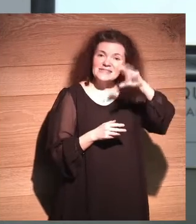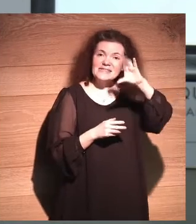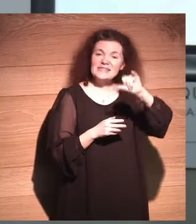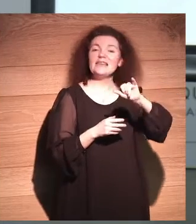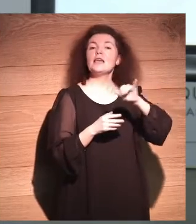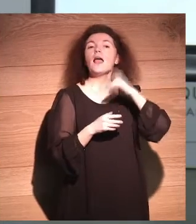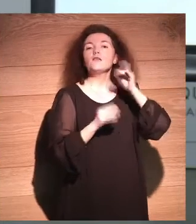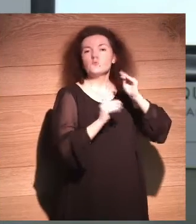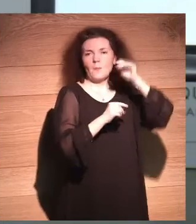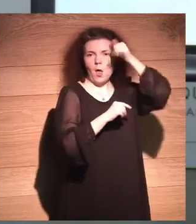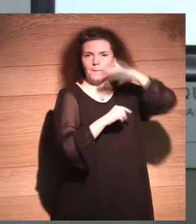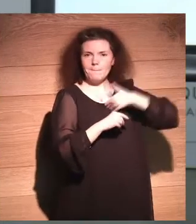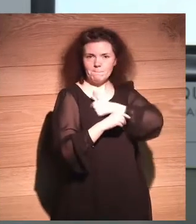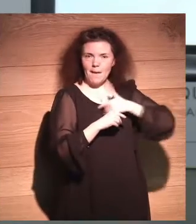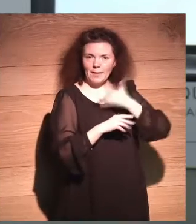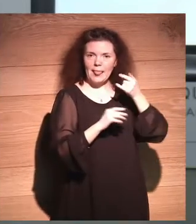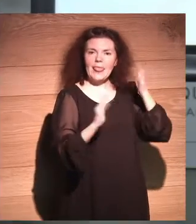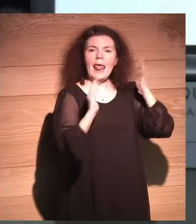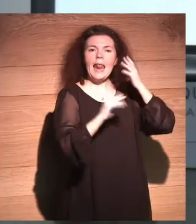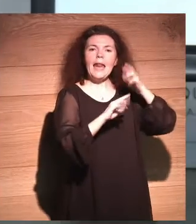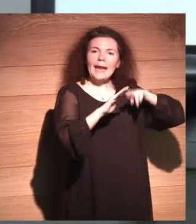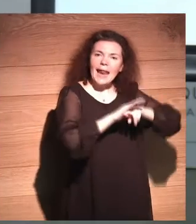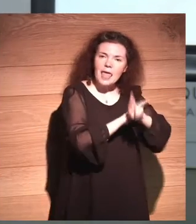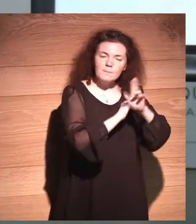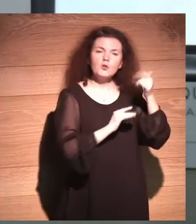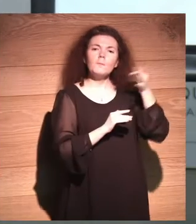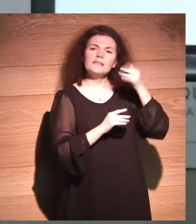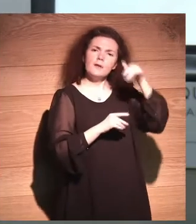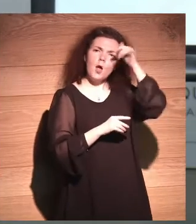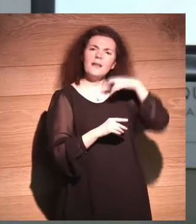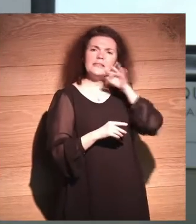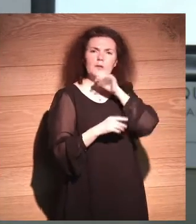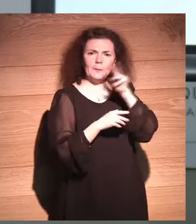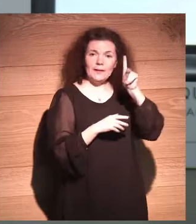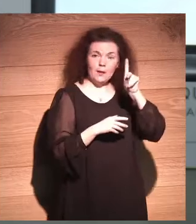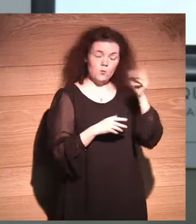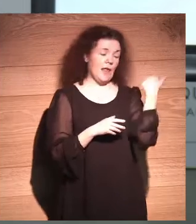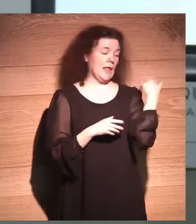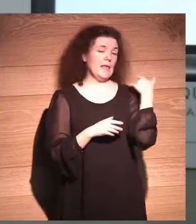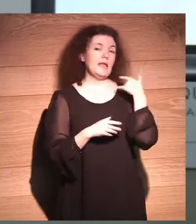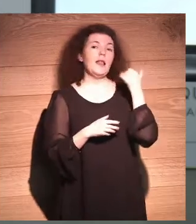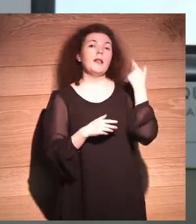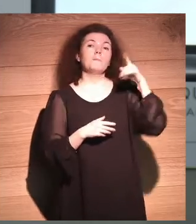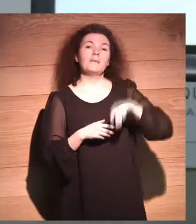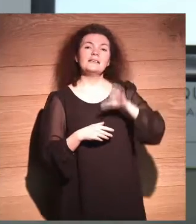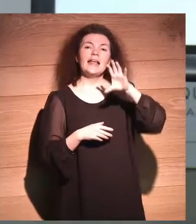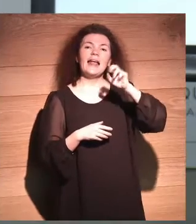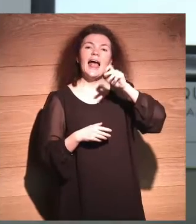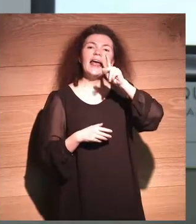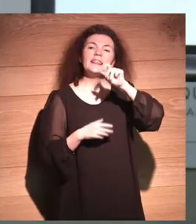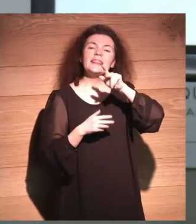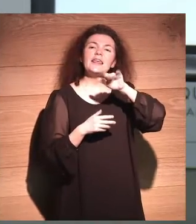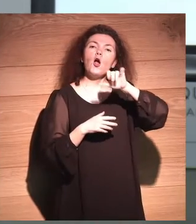da Vinci, not only as a paradigm of the Renaissance, but also as a paradigm of the humankind in the 21st